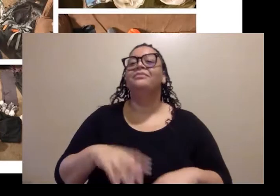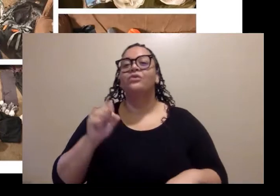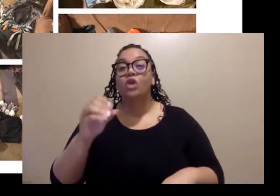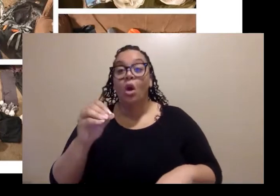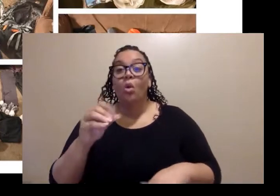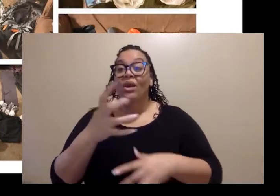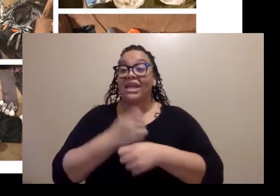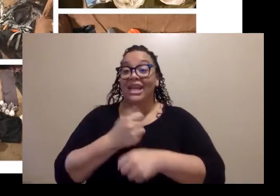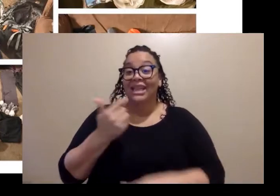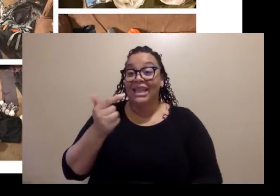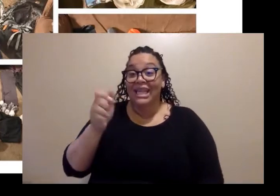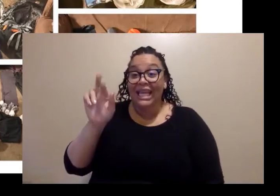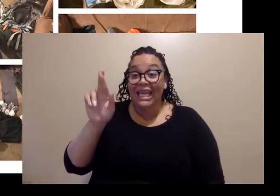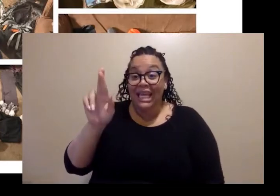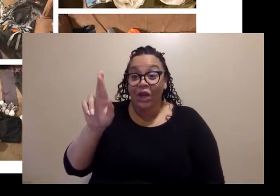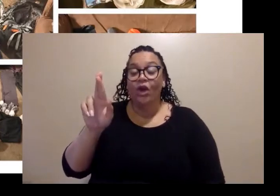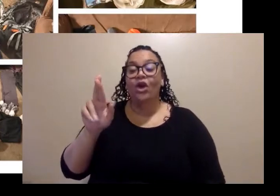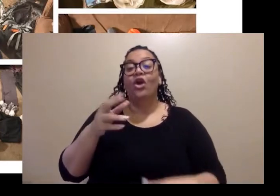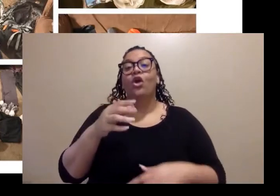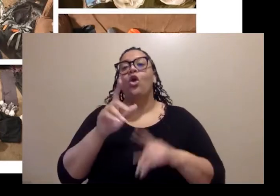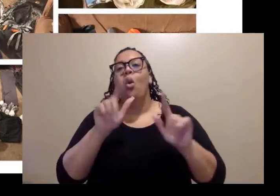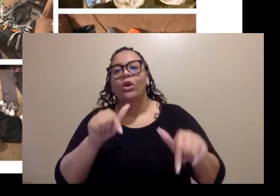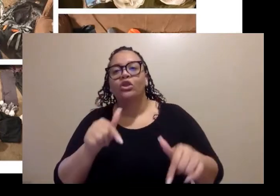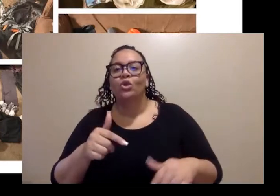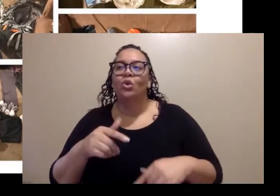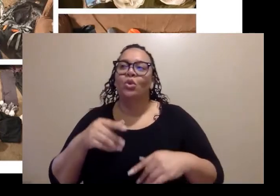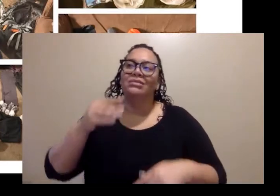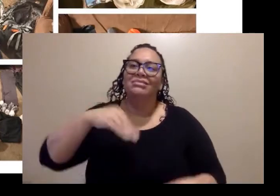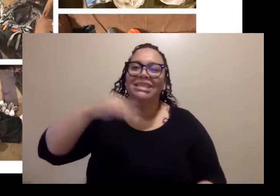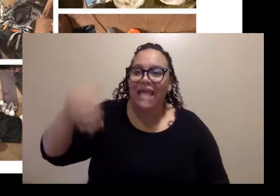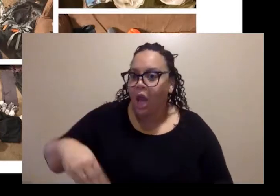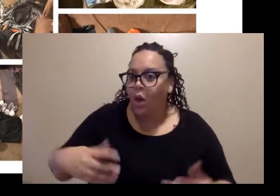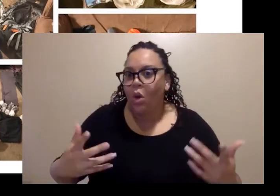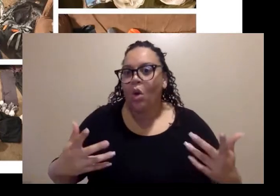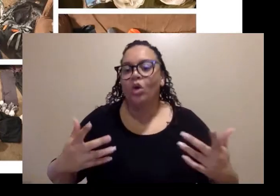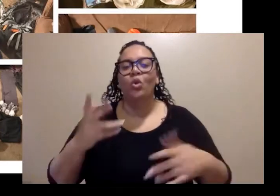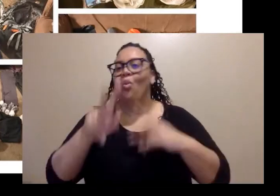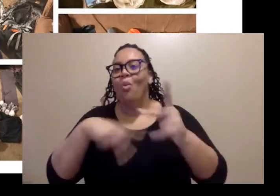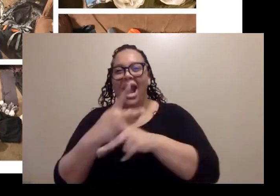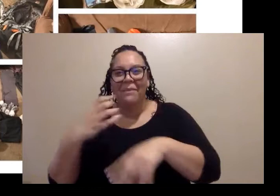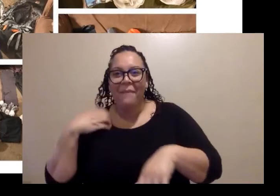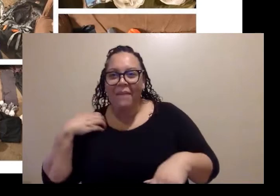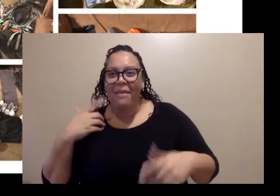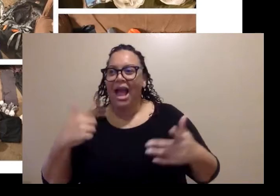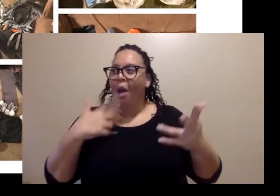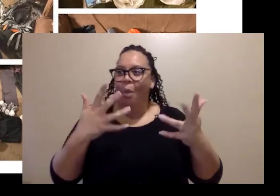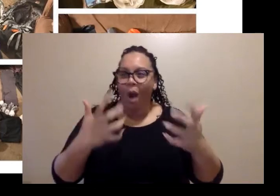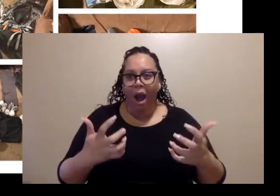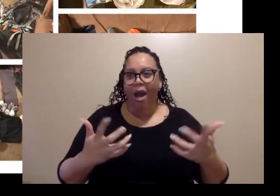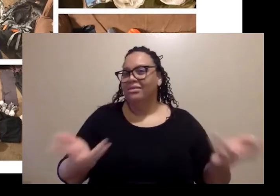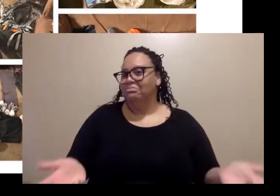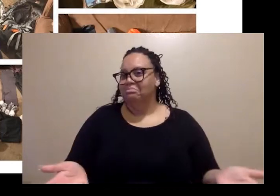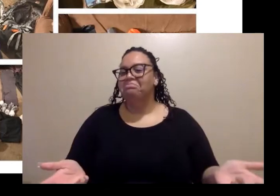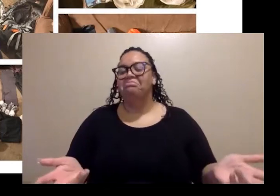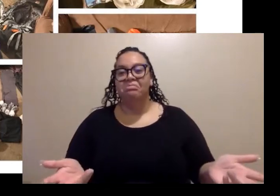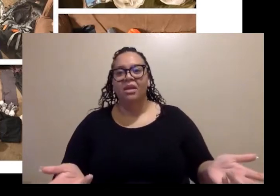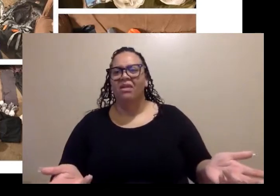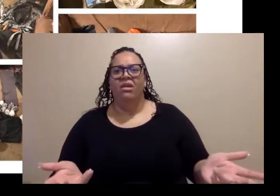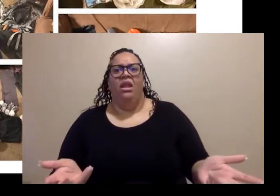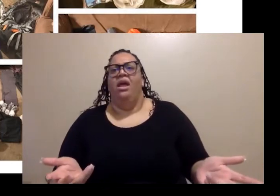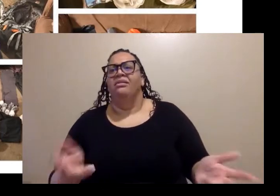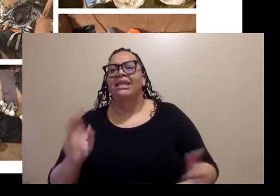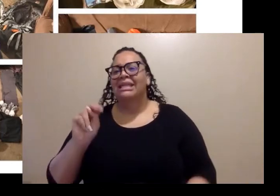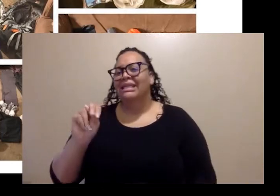gear, going to the garage sales, what kind of pants, what kind of backpacks you want to get, even just